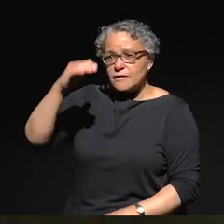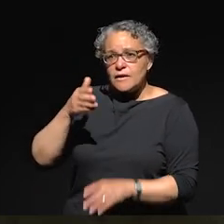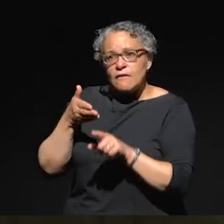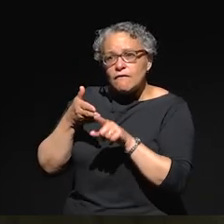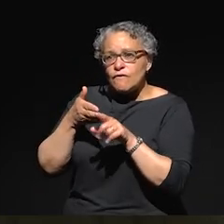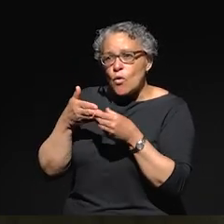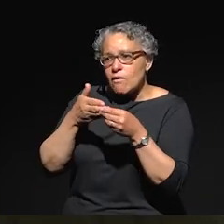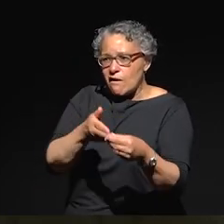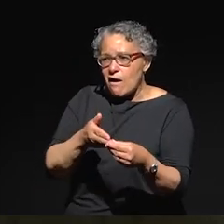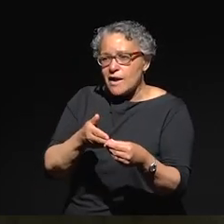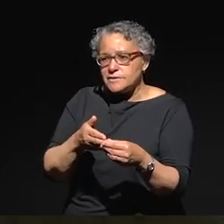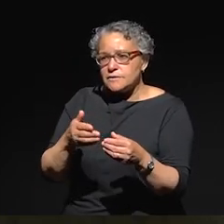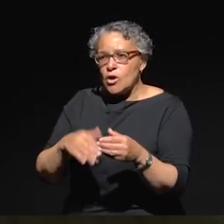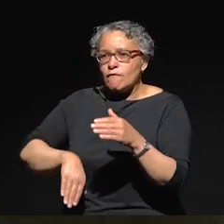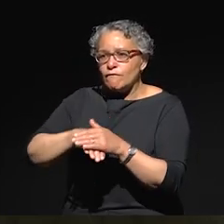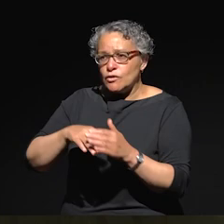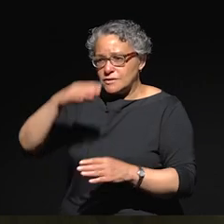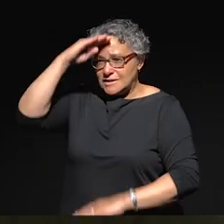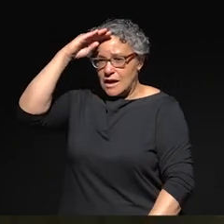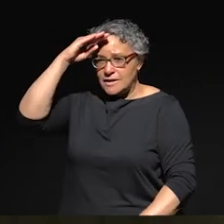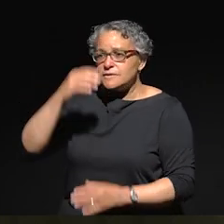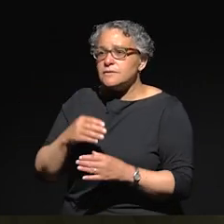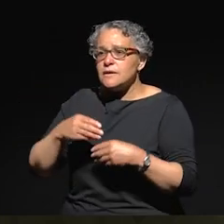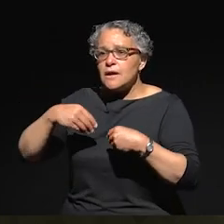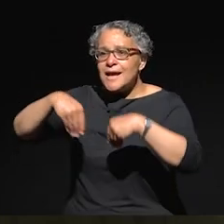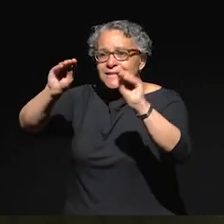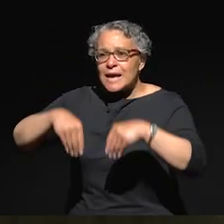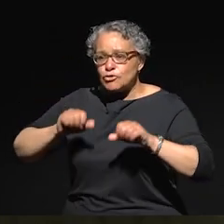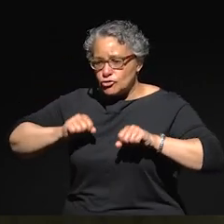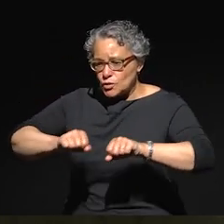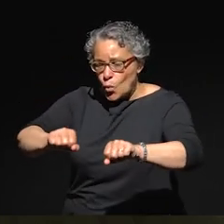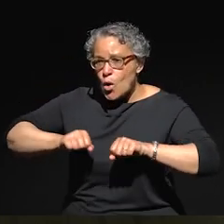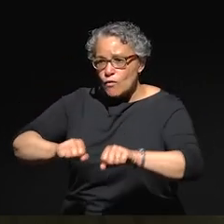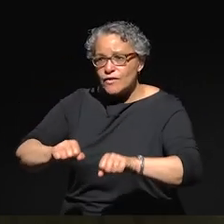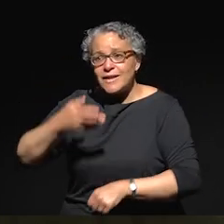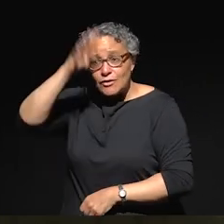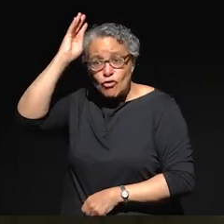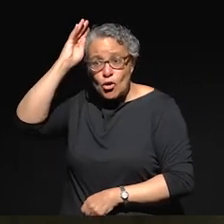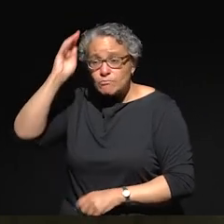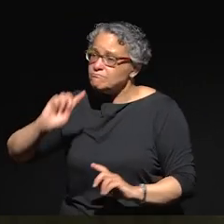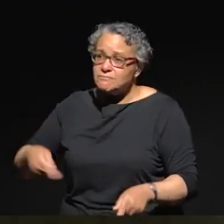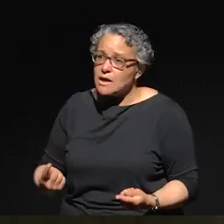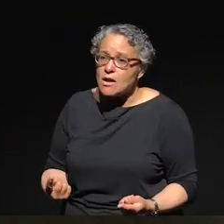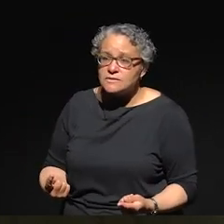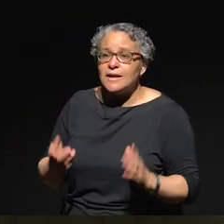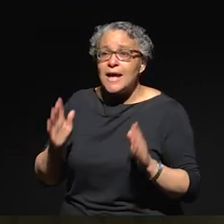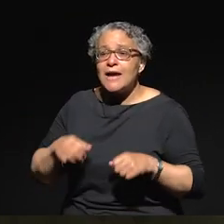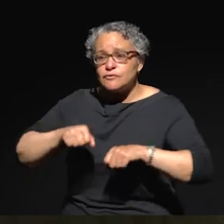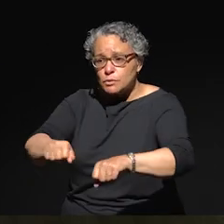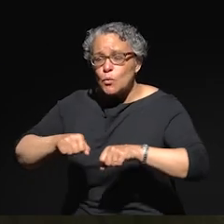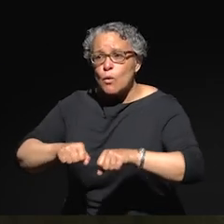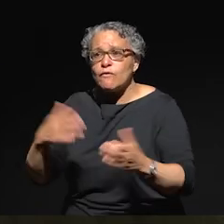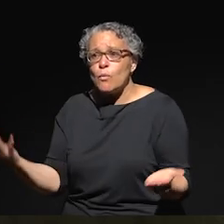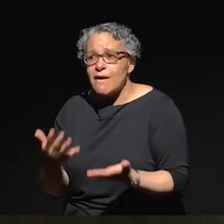weavers. Tapestries could not be woven in Rome, nor could they be woven anywhere in Italy. If they had to be good, they had to be woven